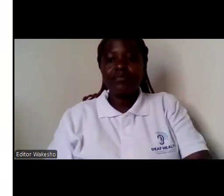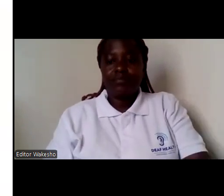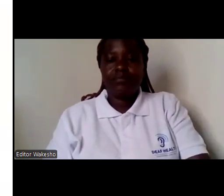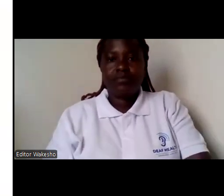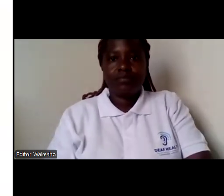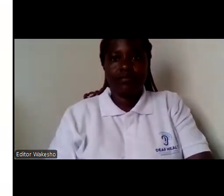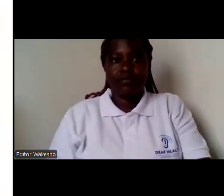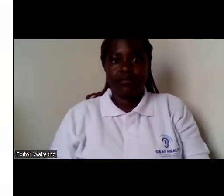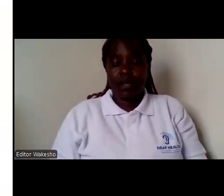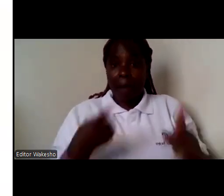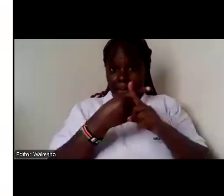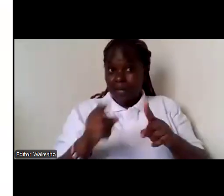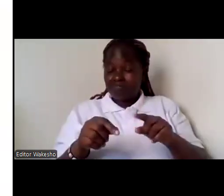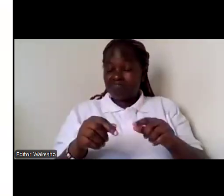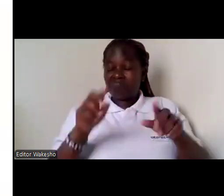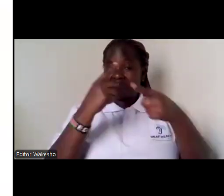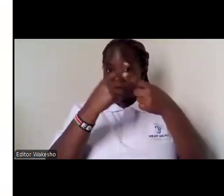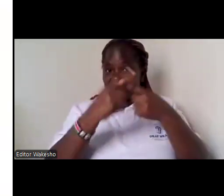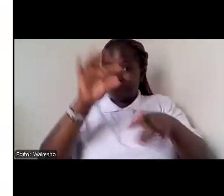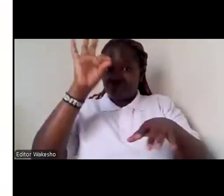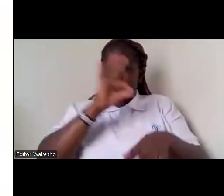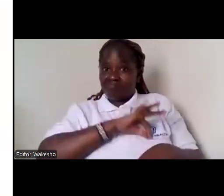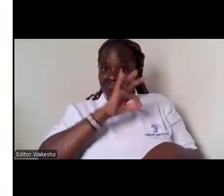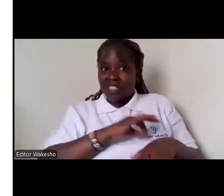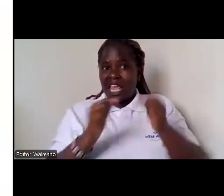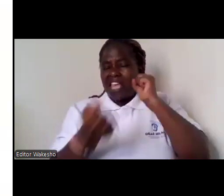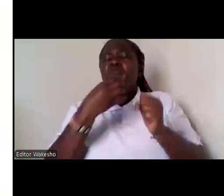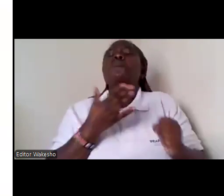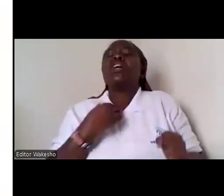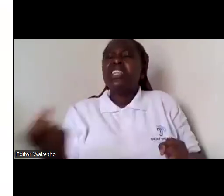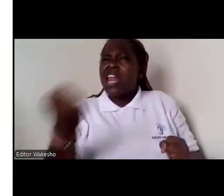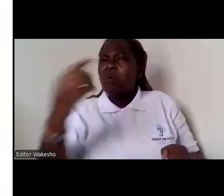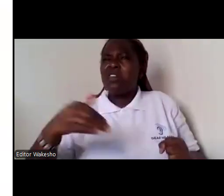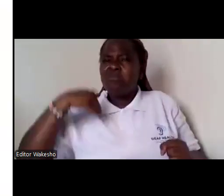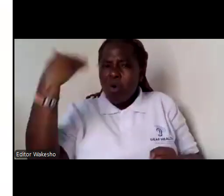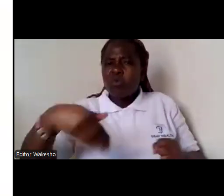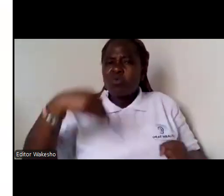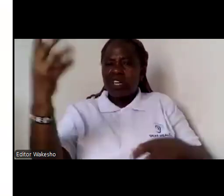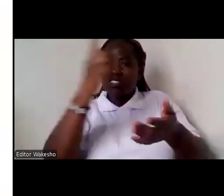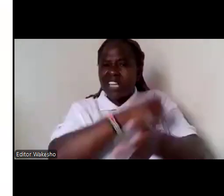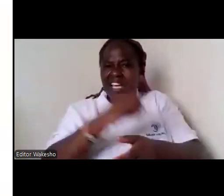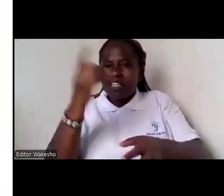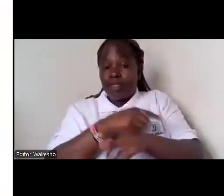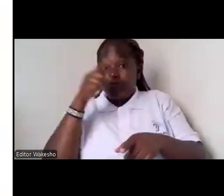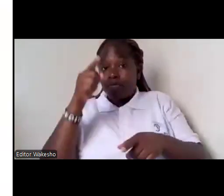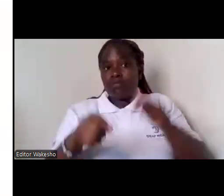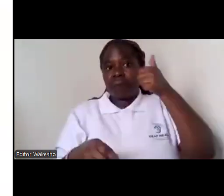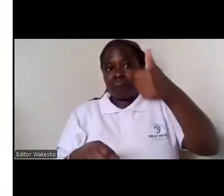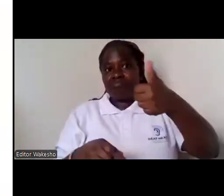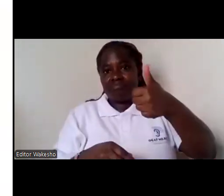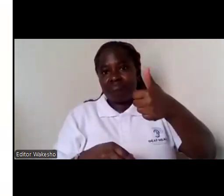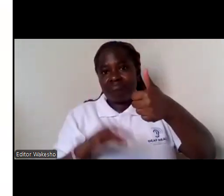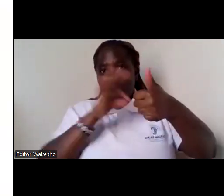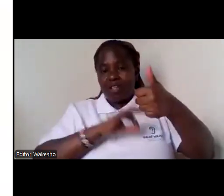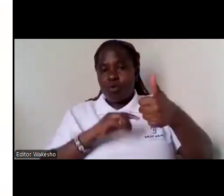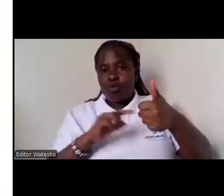The main advantages is that for people who can't remember to take a pill every day, it has the advantage of you can use it